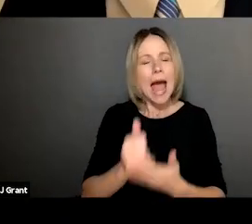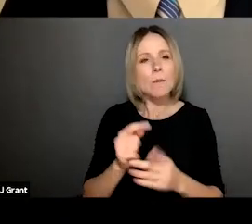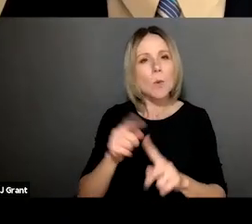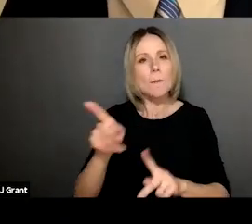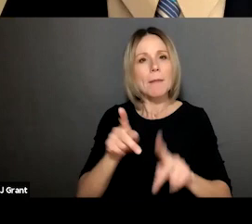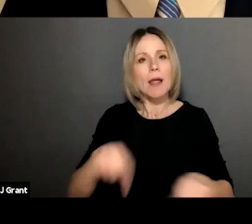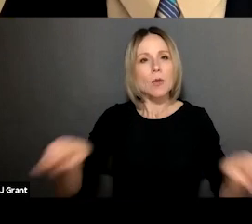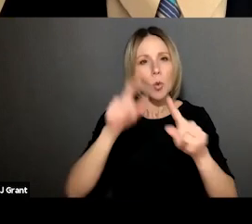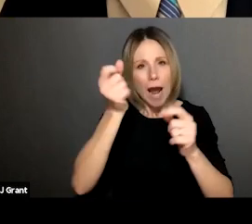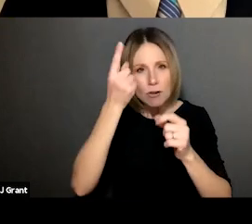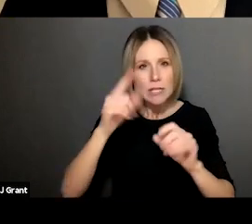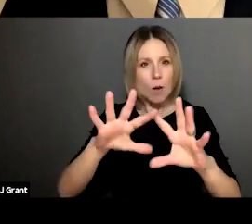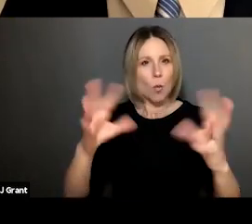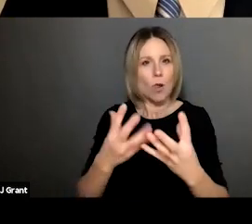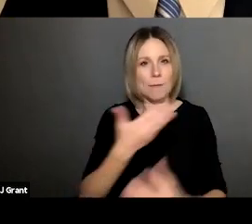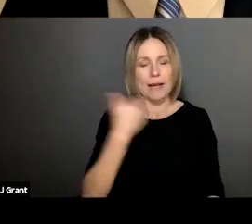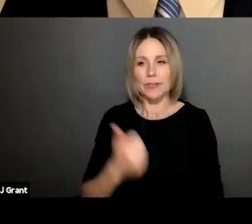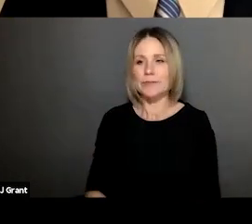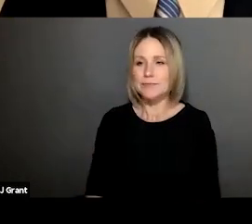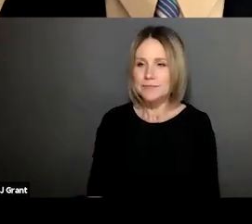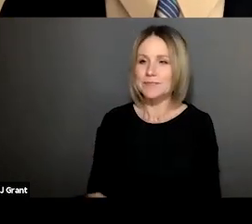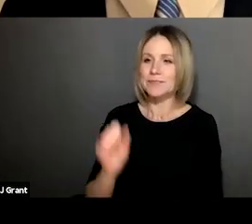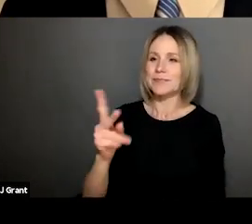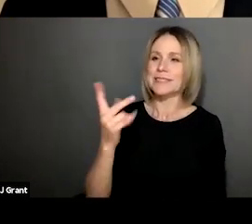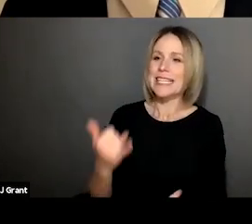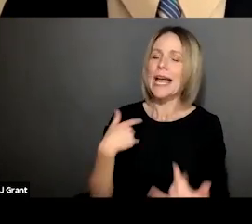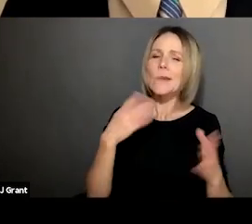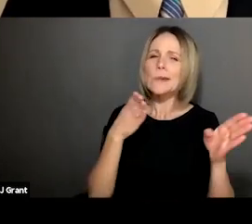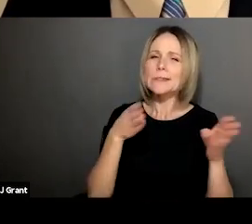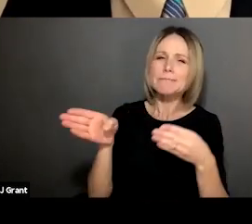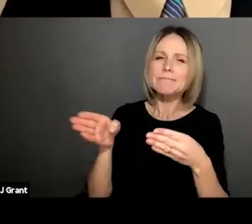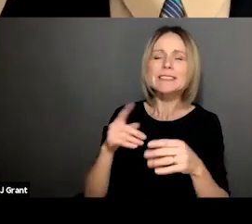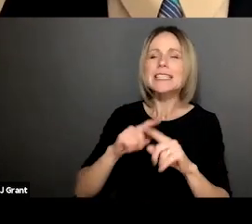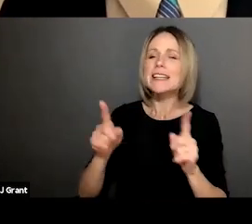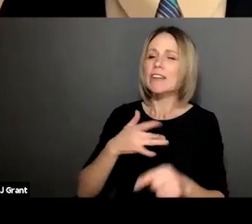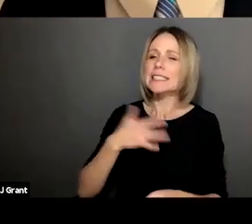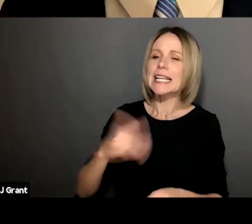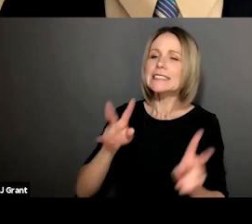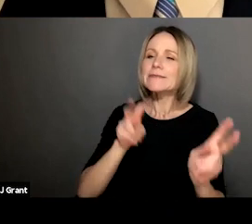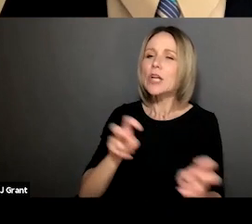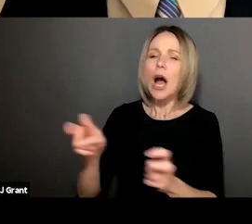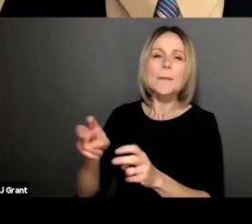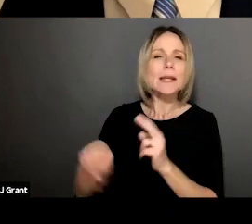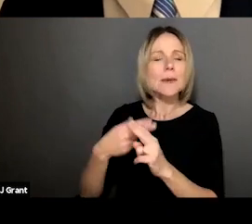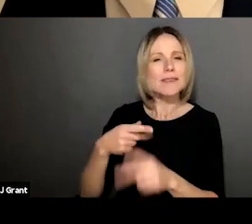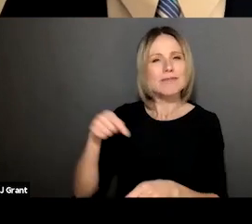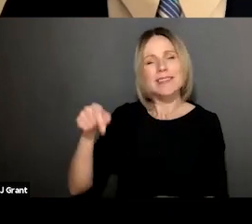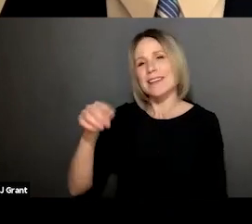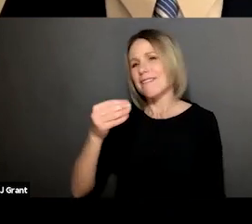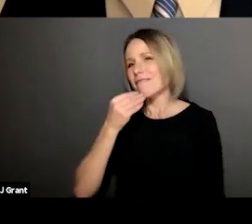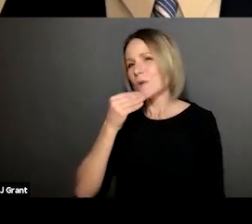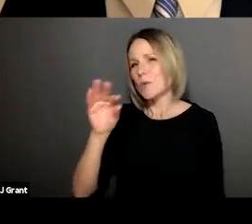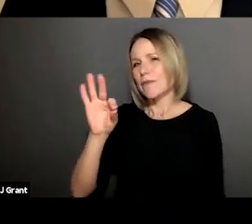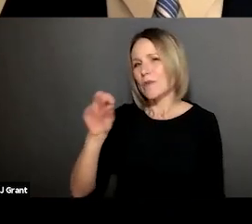let's shift gears just a little bit. I want to ask you about some of the sensitive topics that food media has been dealing with recently.